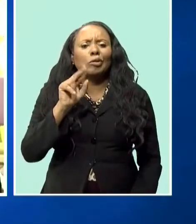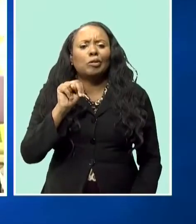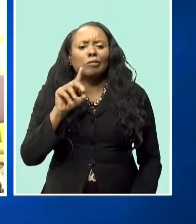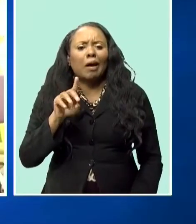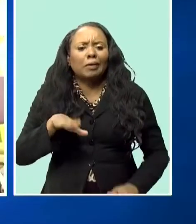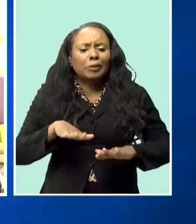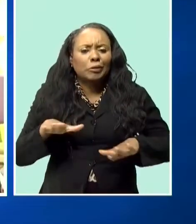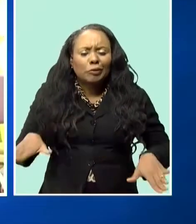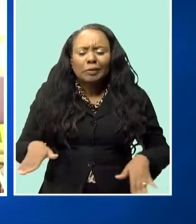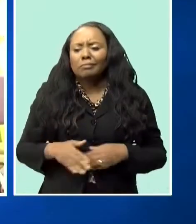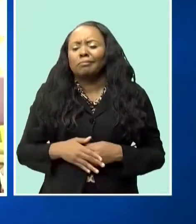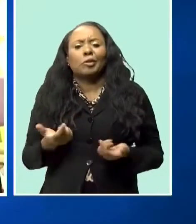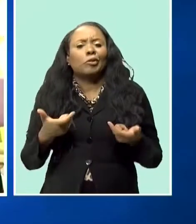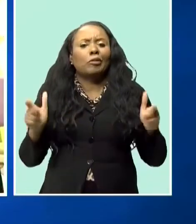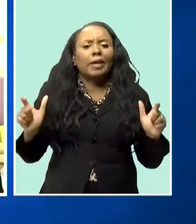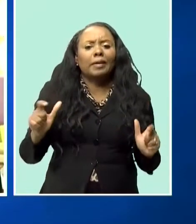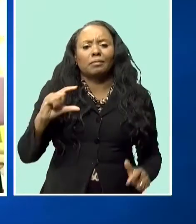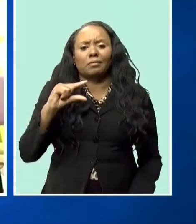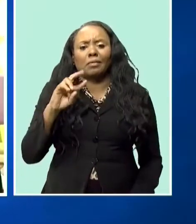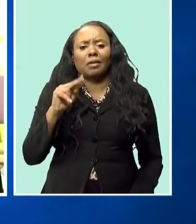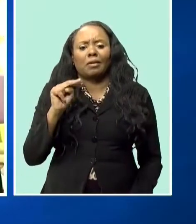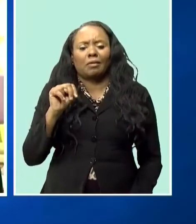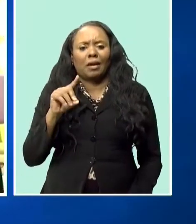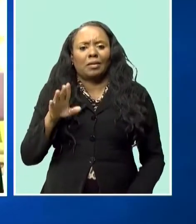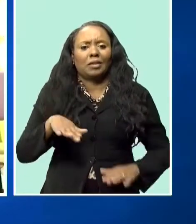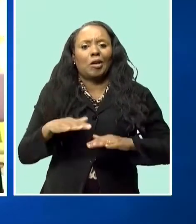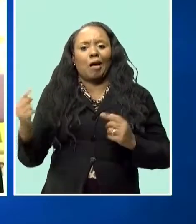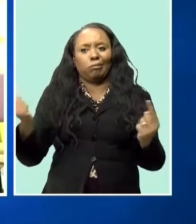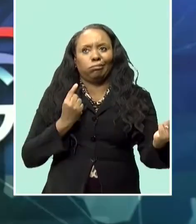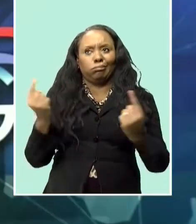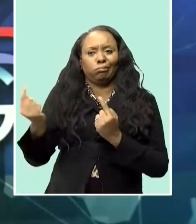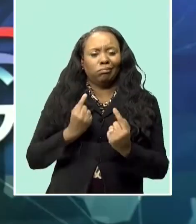around, so she's never by herself for too long.